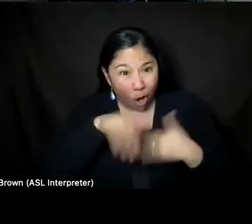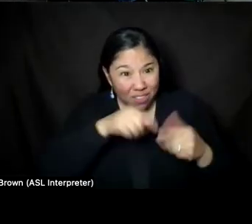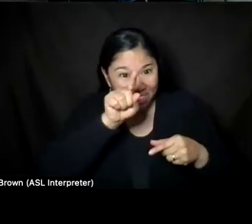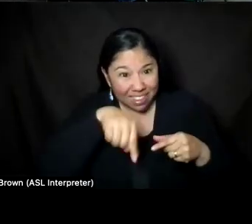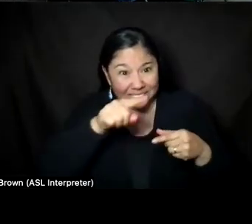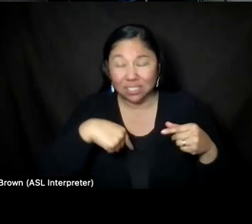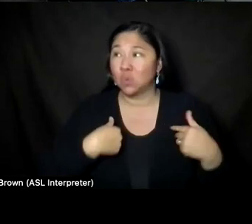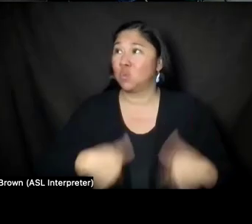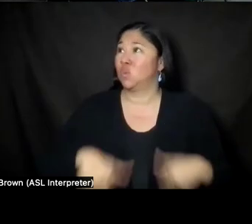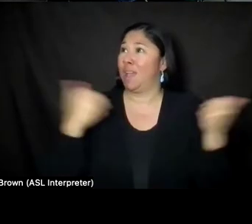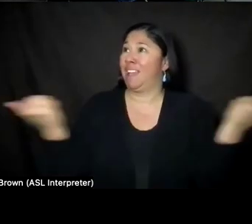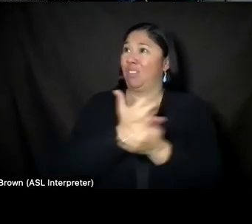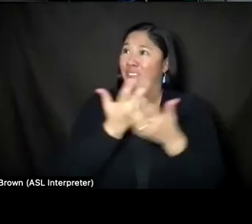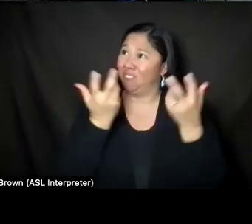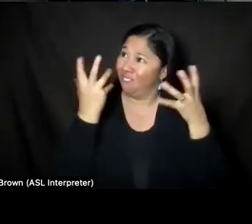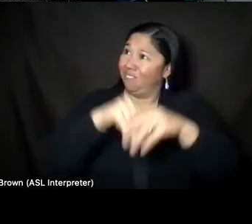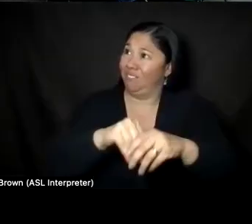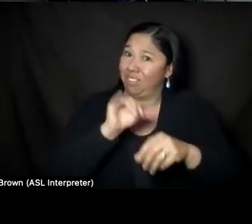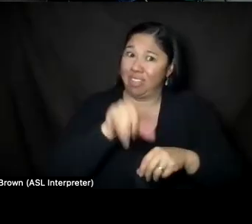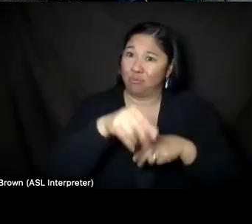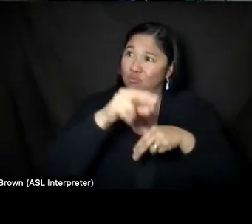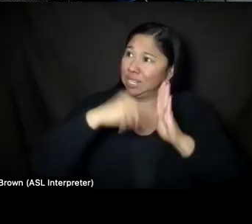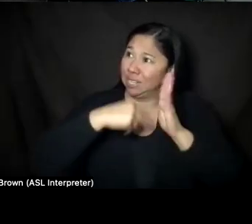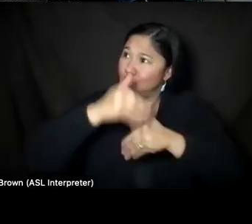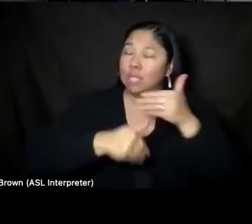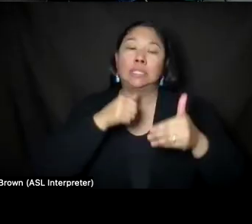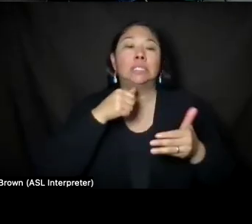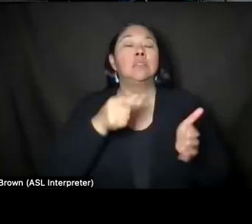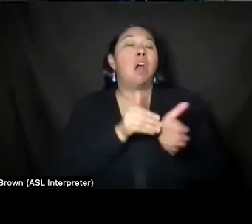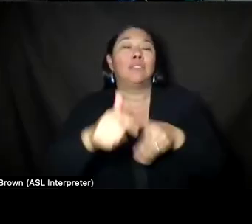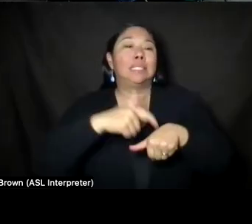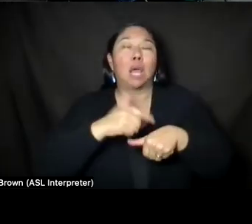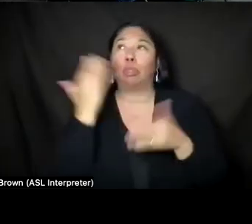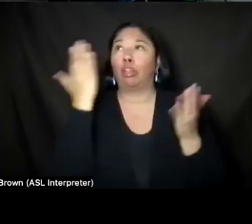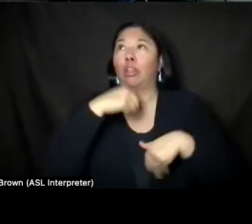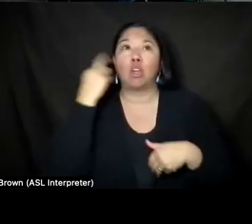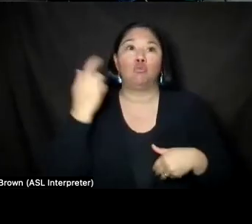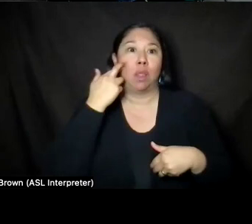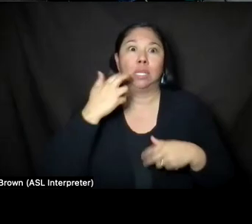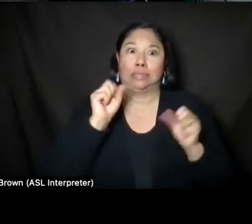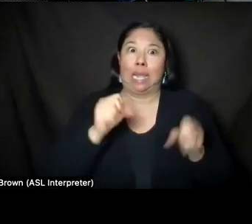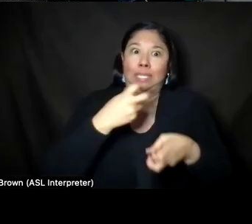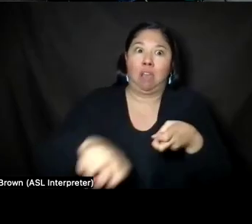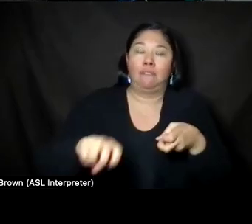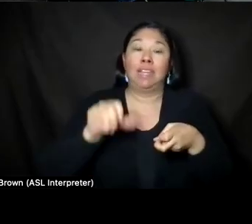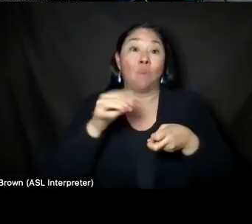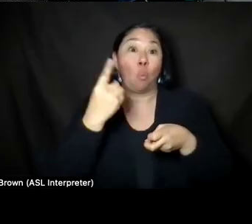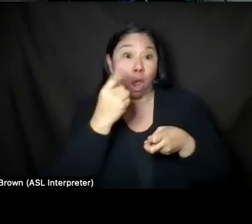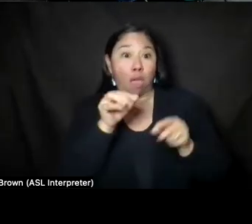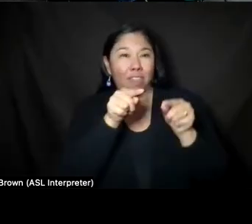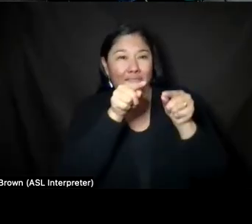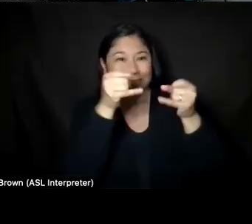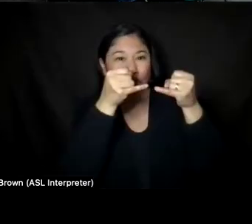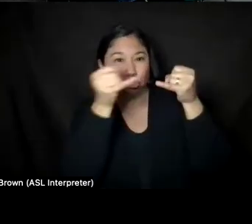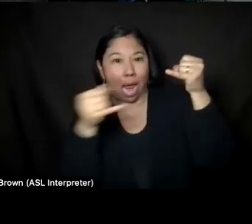into it. And a lot of times we don't really realize how tough it can be. And if there's a breakdown in one of these strands, then